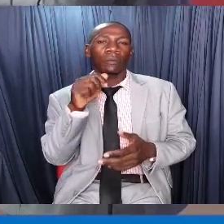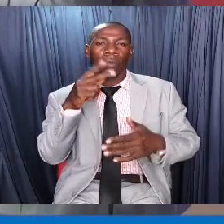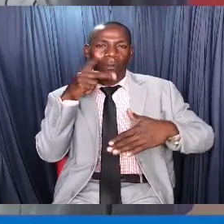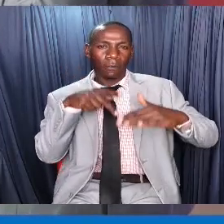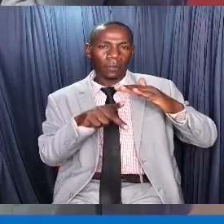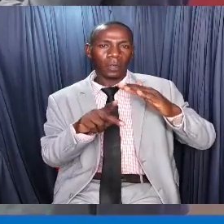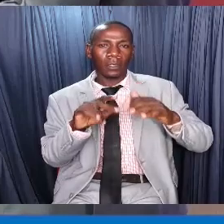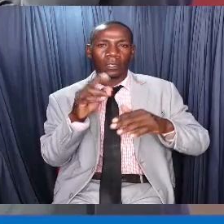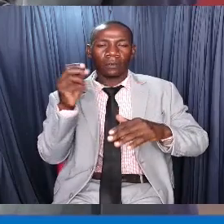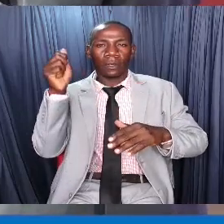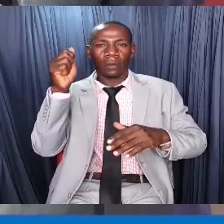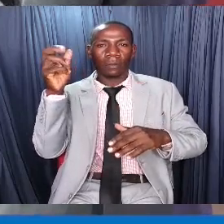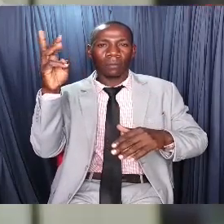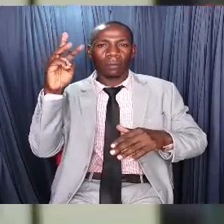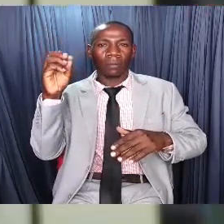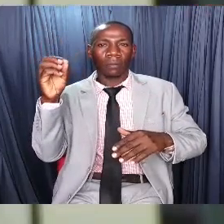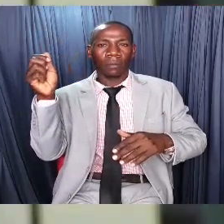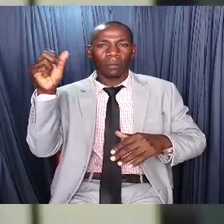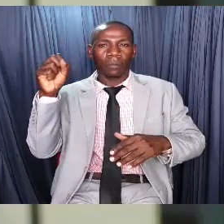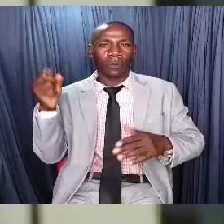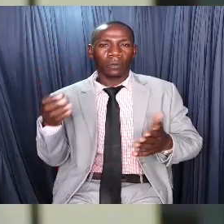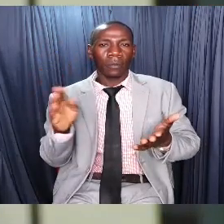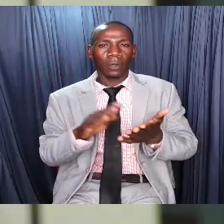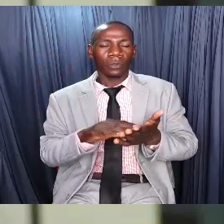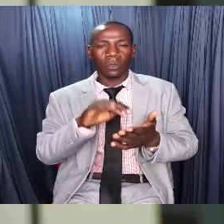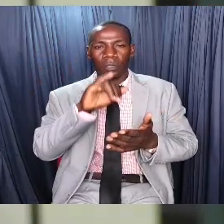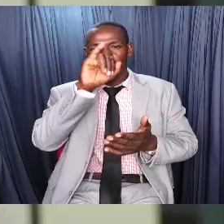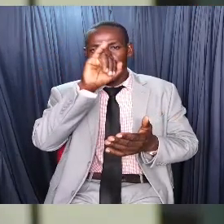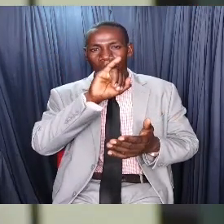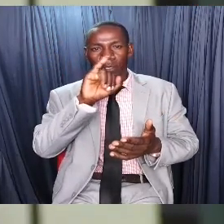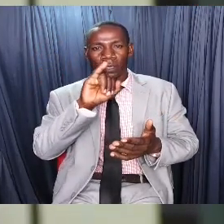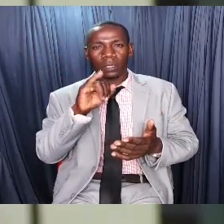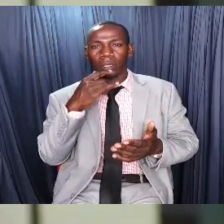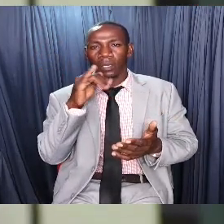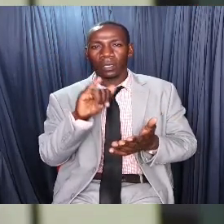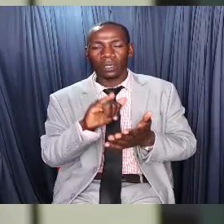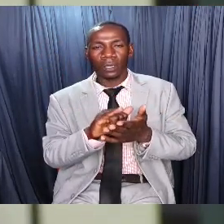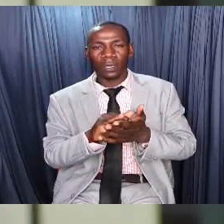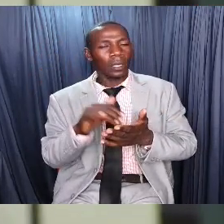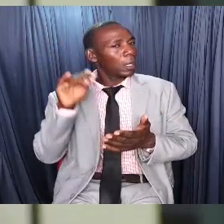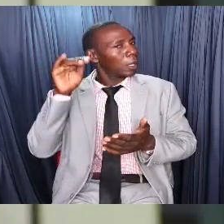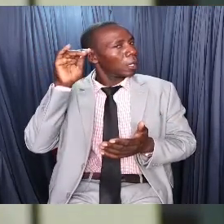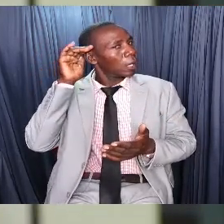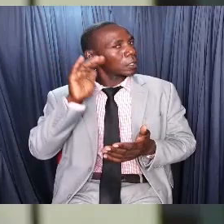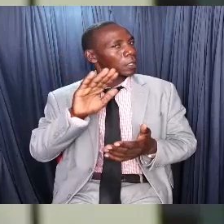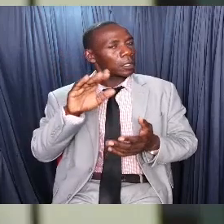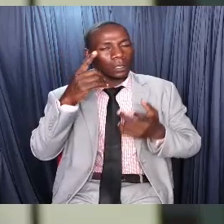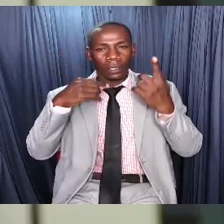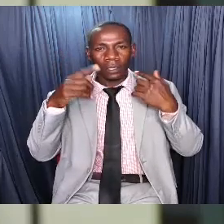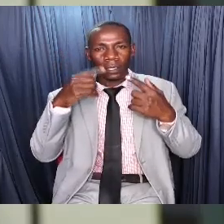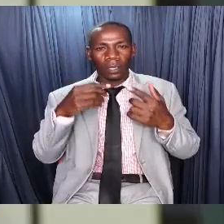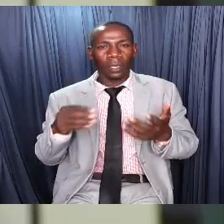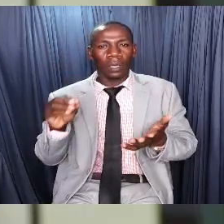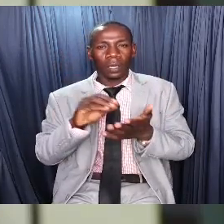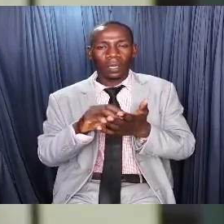wa Amos. The son of Amos. Rudi kwa Ezekiah. Go back to Ezekiah. Kamwambie. And tell him. Nimesikia kilio chake. I've heard his cry. Na